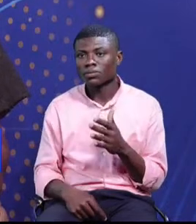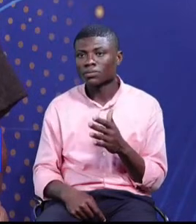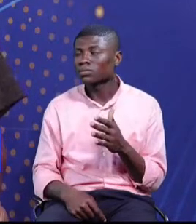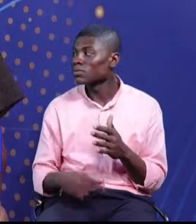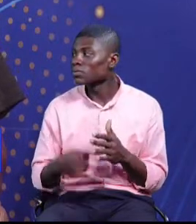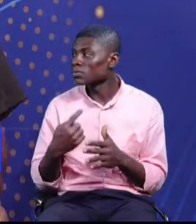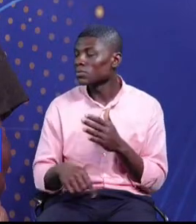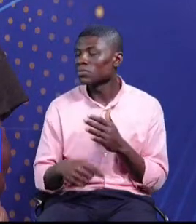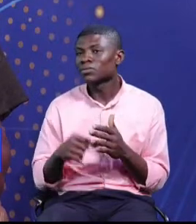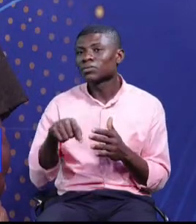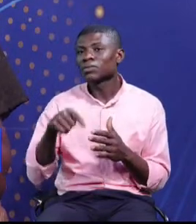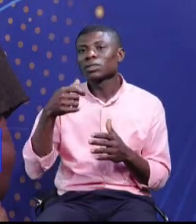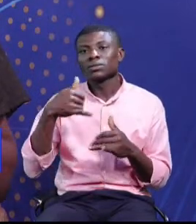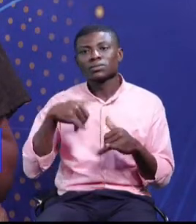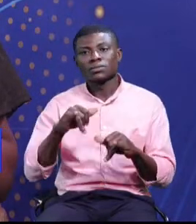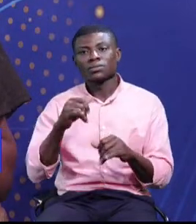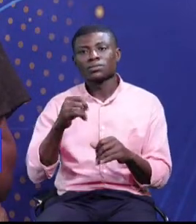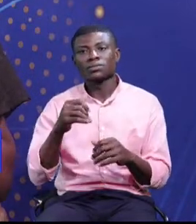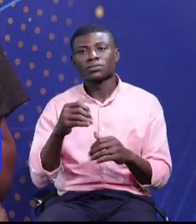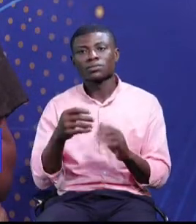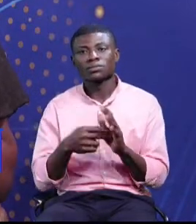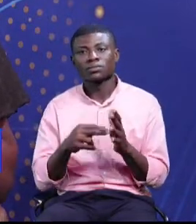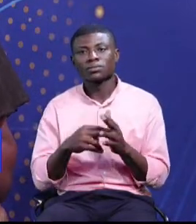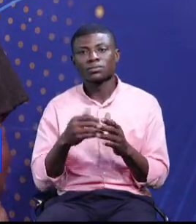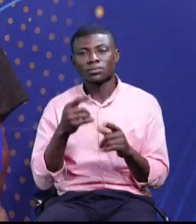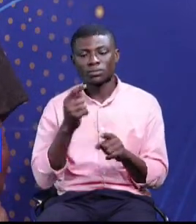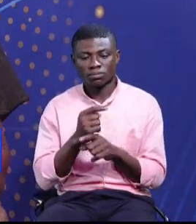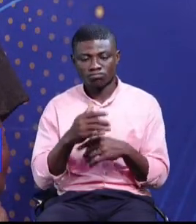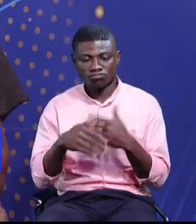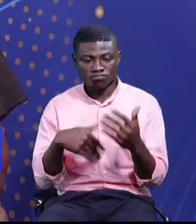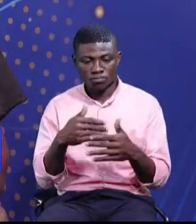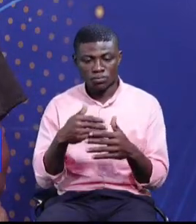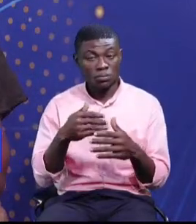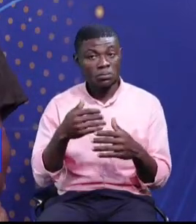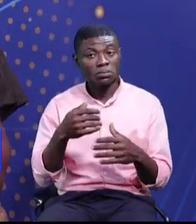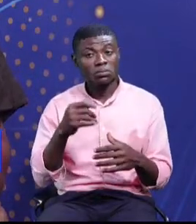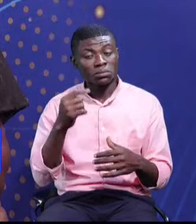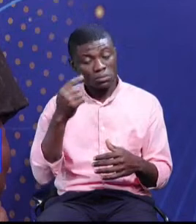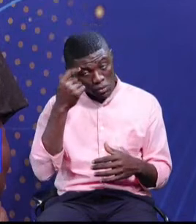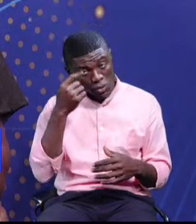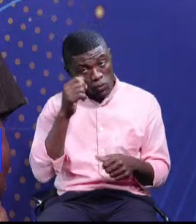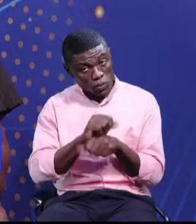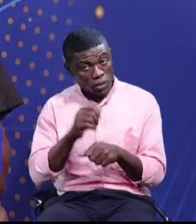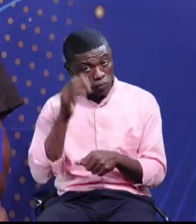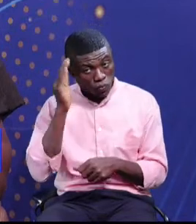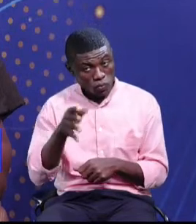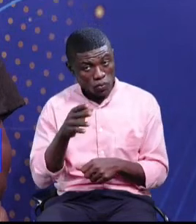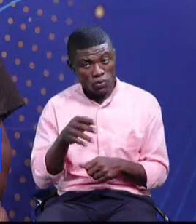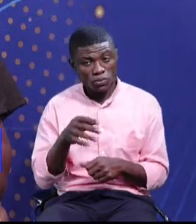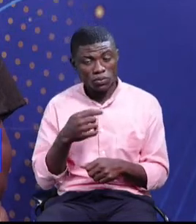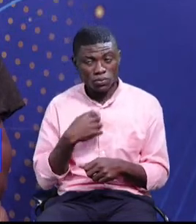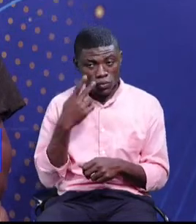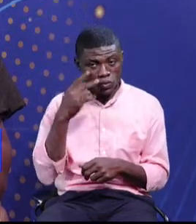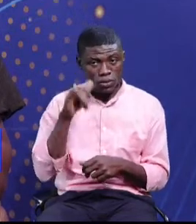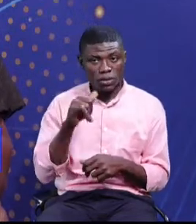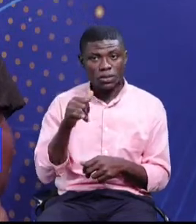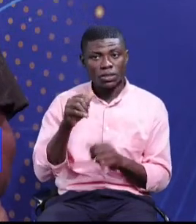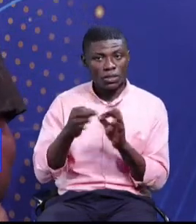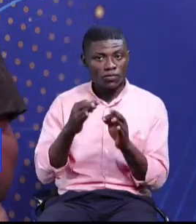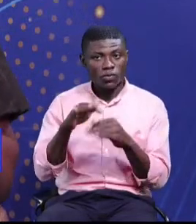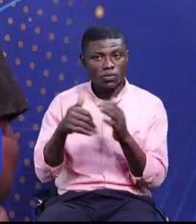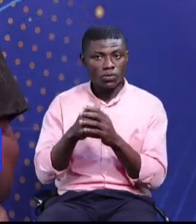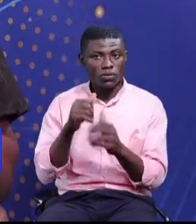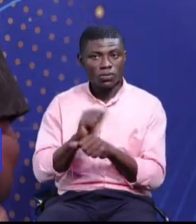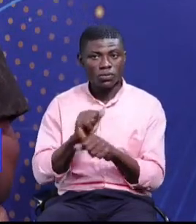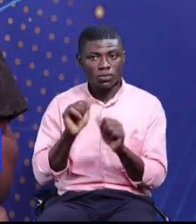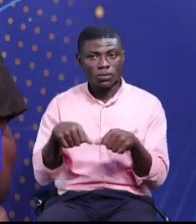what might seem like survival is maybe proof of concept stage. Is this really going to work? And then once they've been able to see that it can work, then